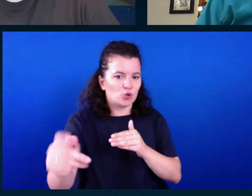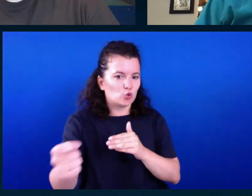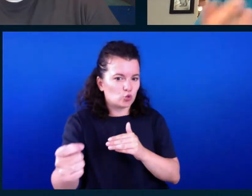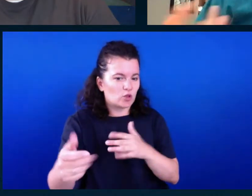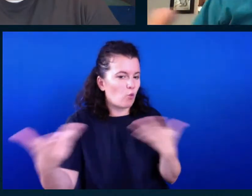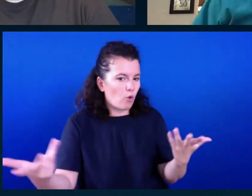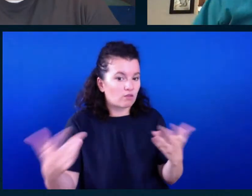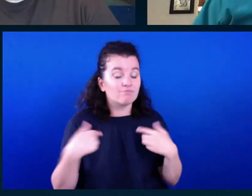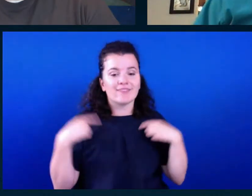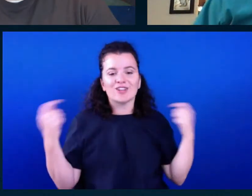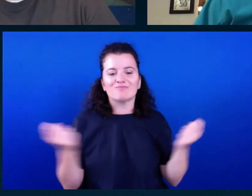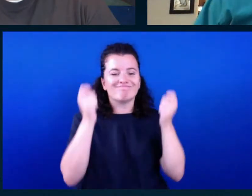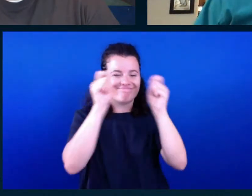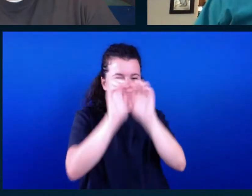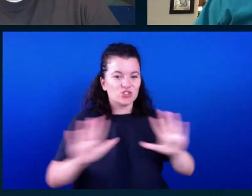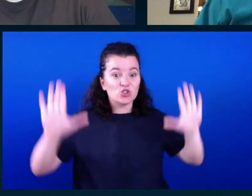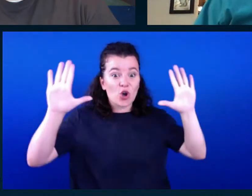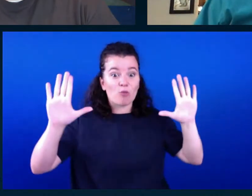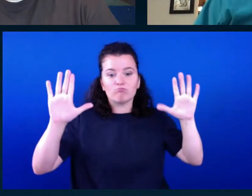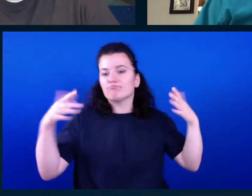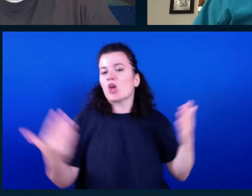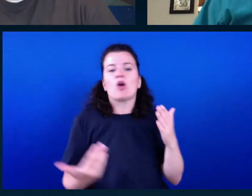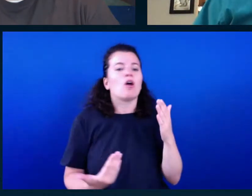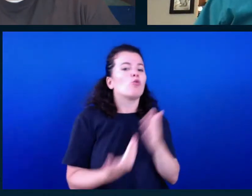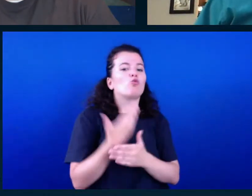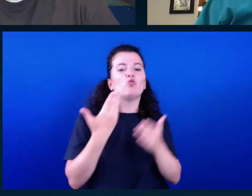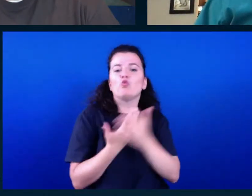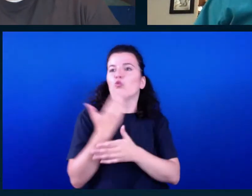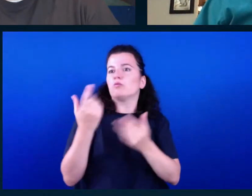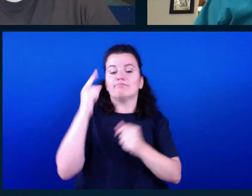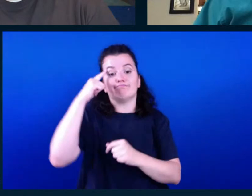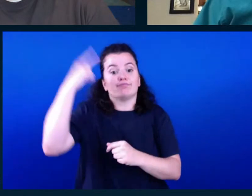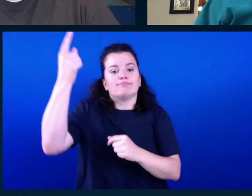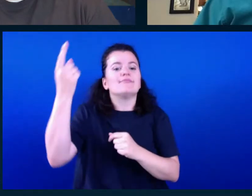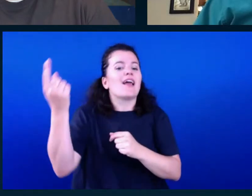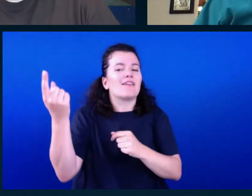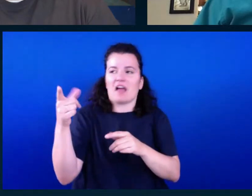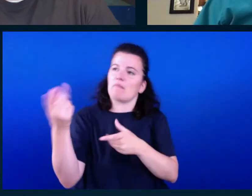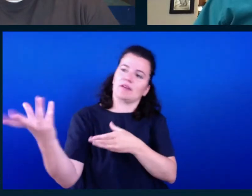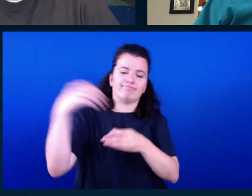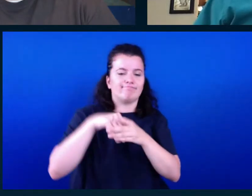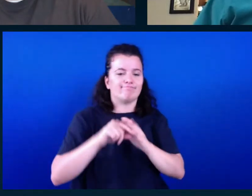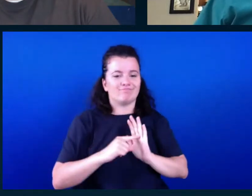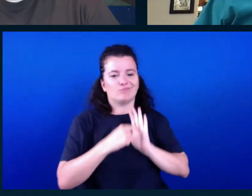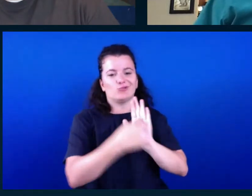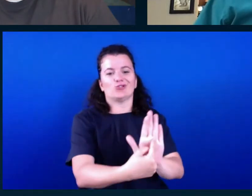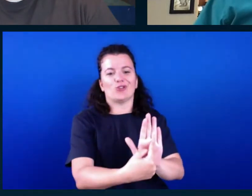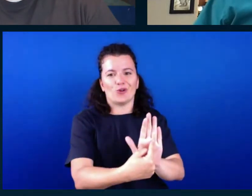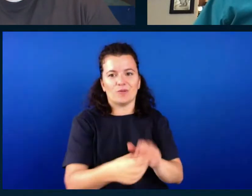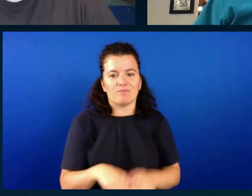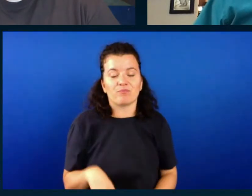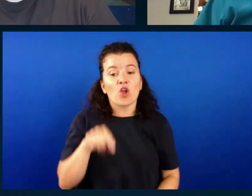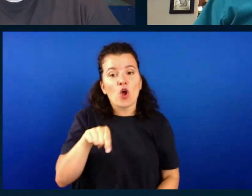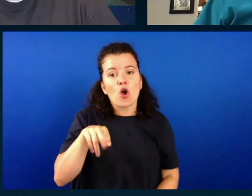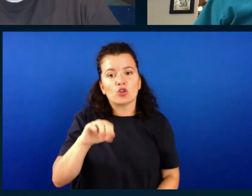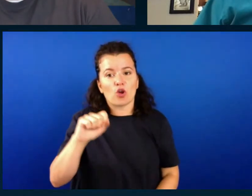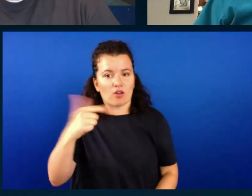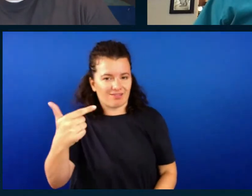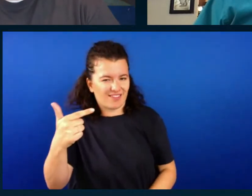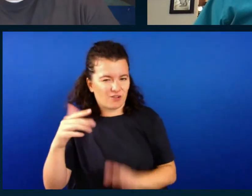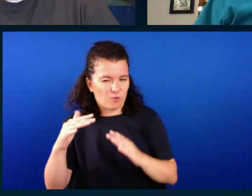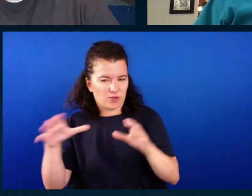includes, just new things that they're building. And one thing that's cool with the .NET community stand-up is that